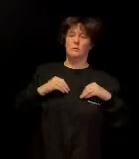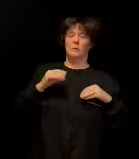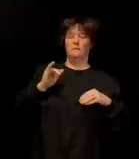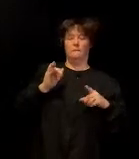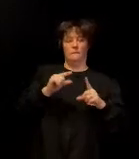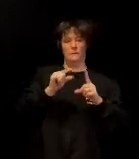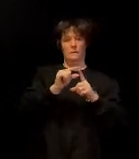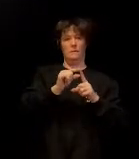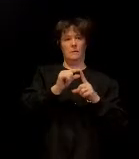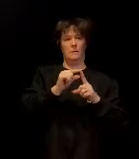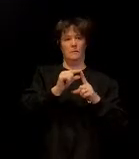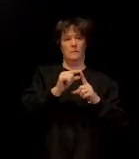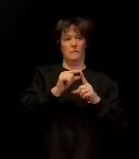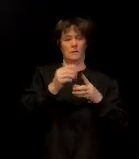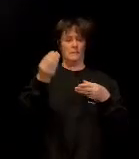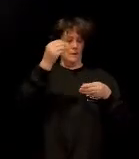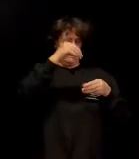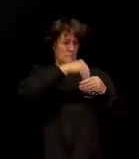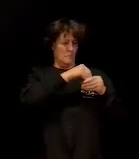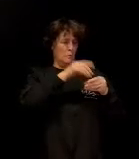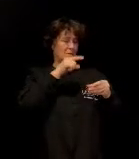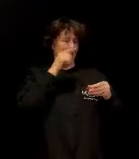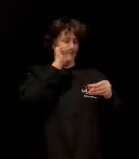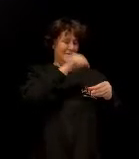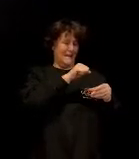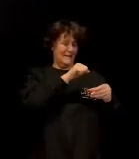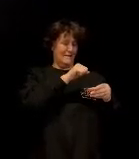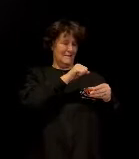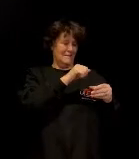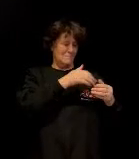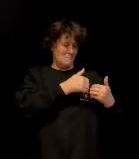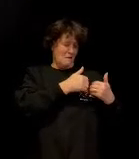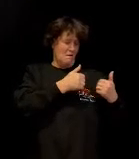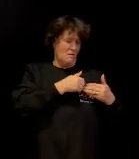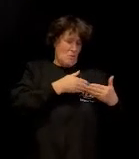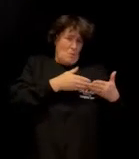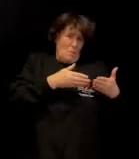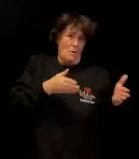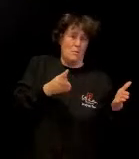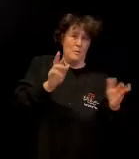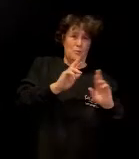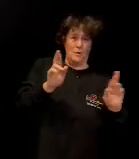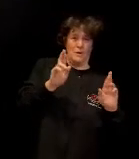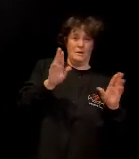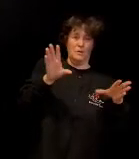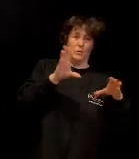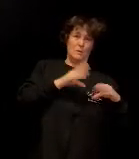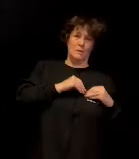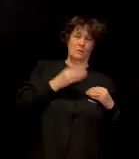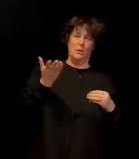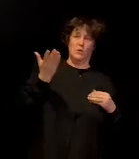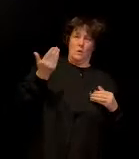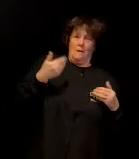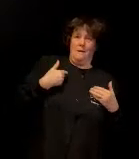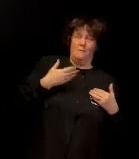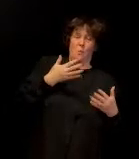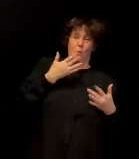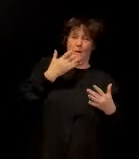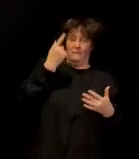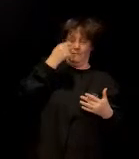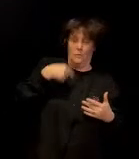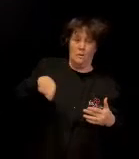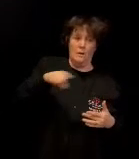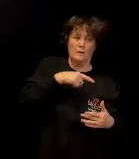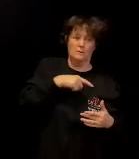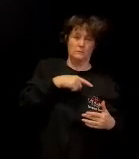word, Lord, this implanted word. We say, yes, our heart is open. Our heart is open to receive what you have for us. We